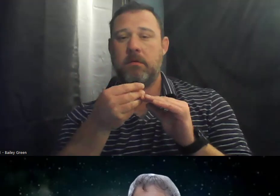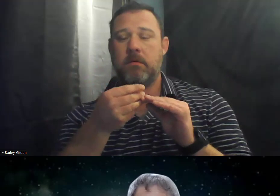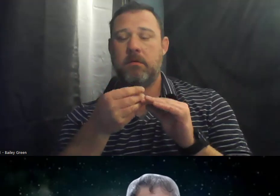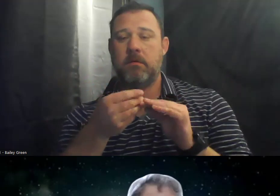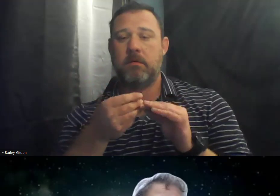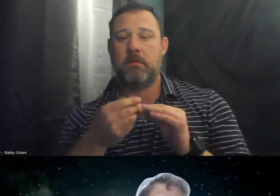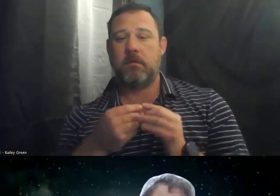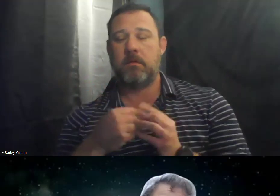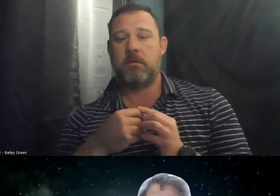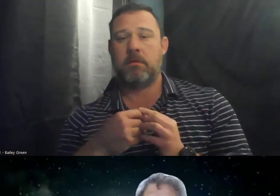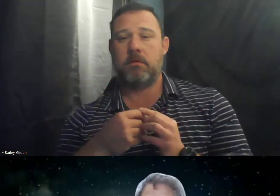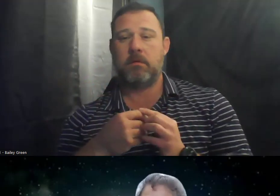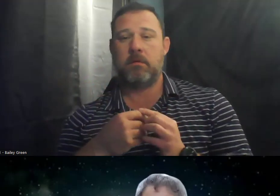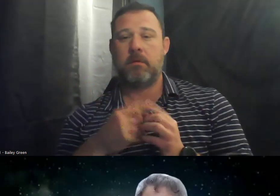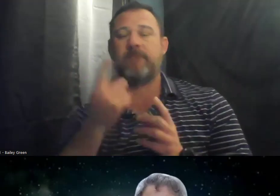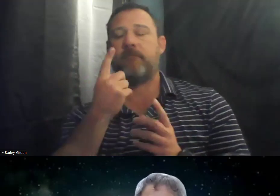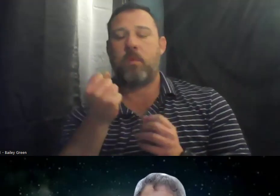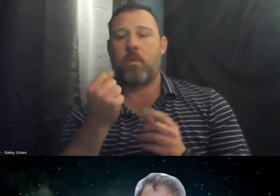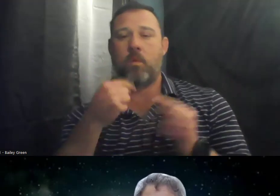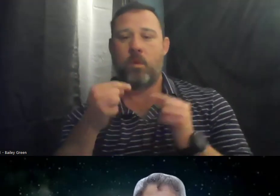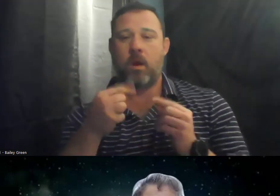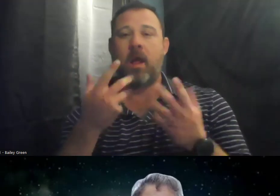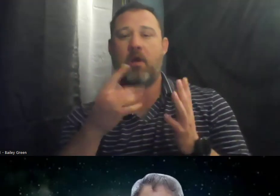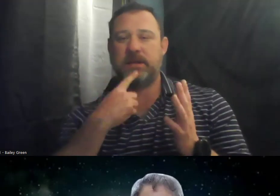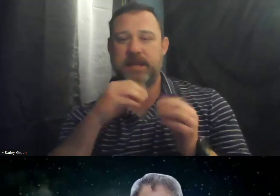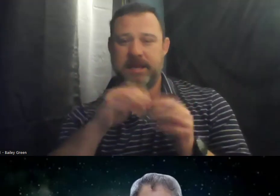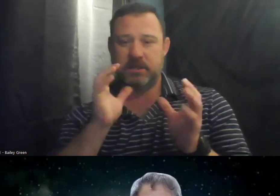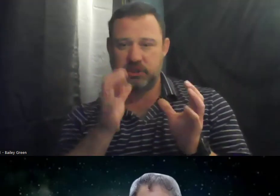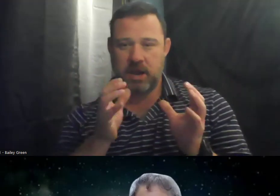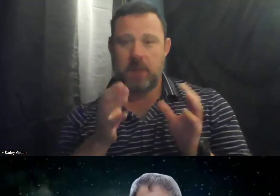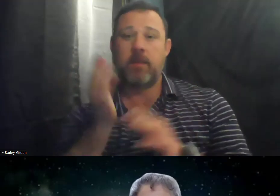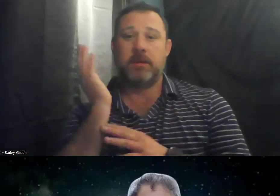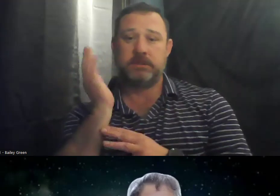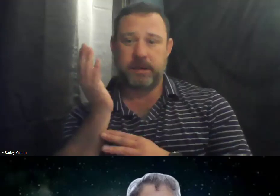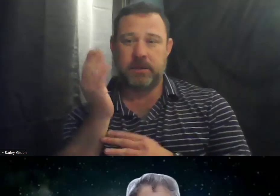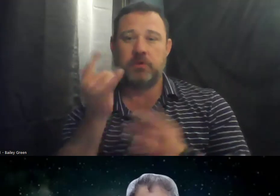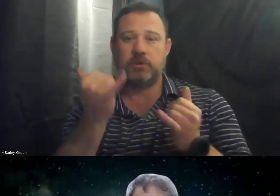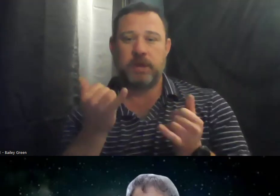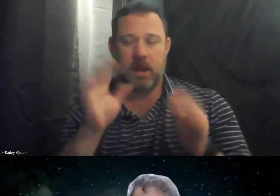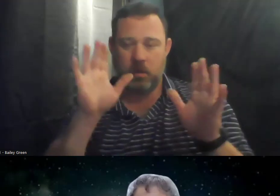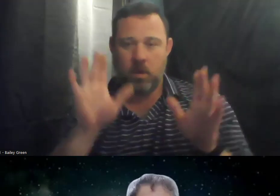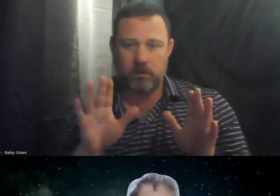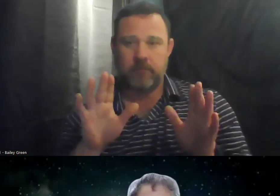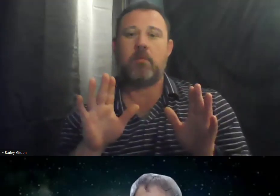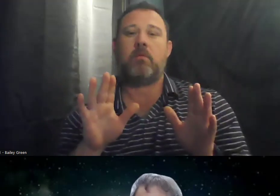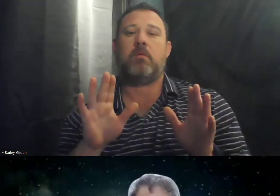And first of all, let me back up. I've already said this in chat, but the speakers today, the